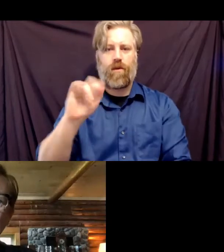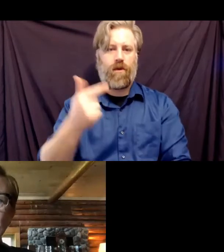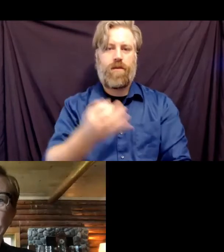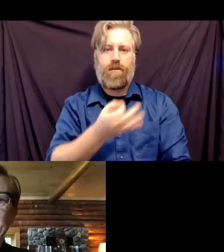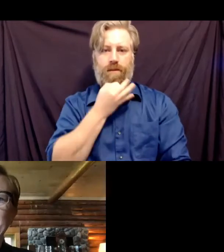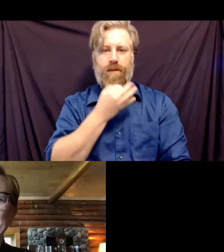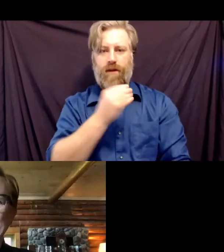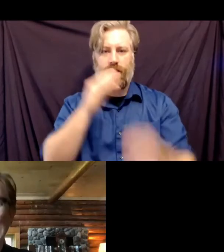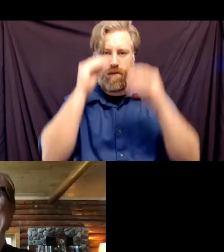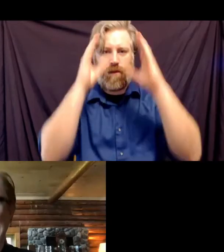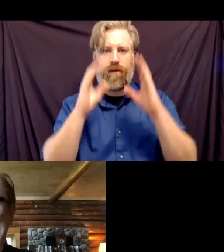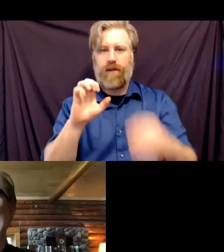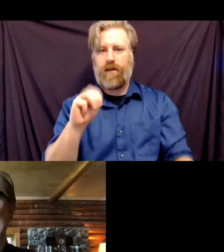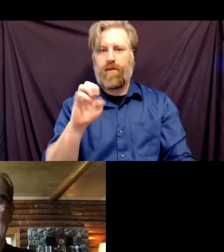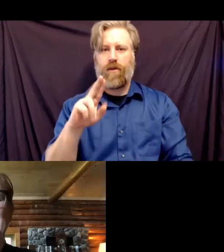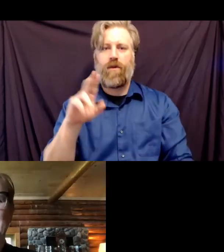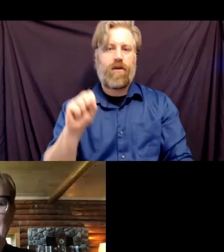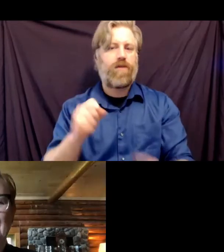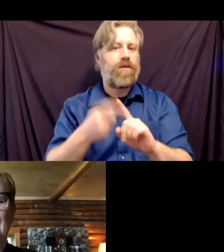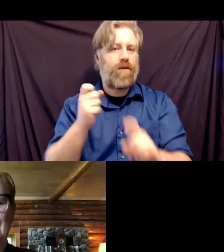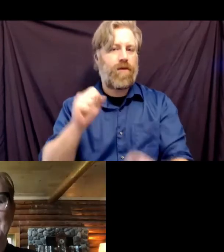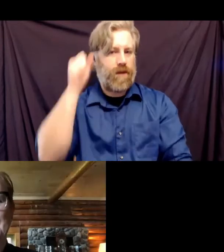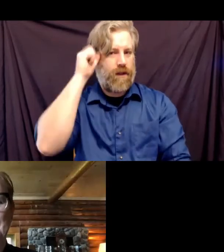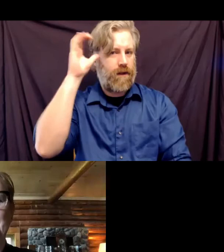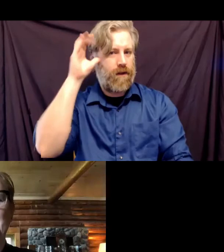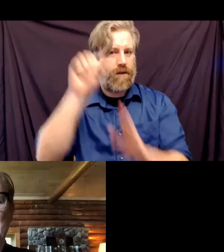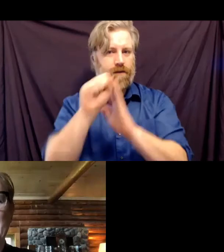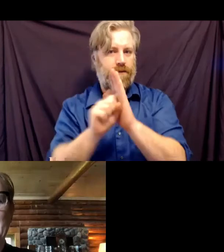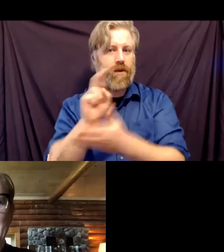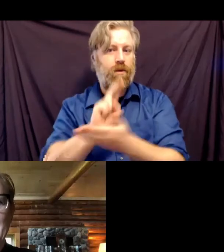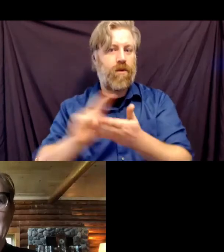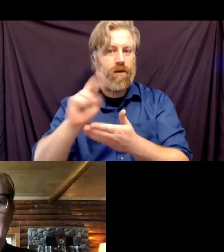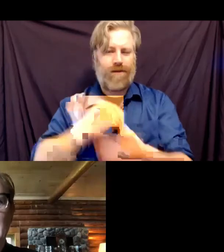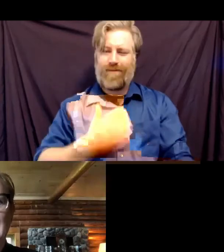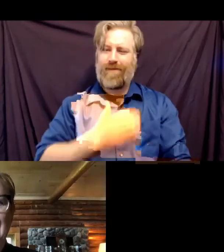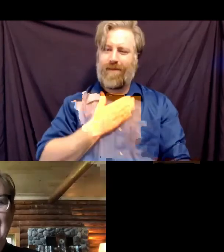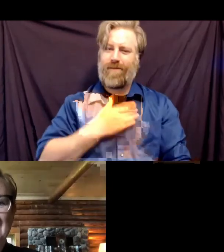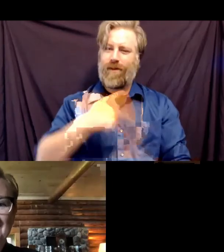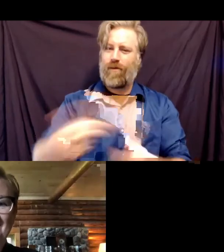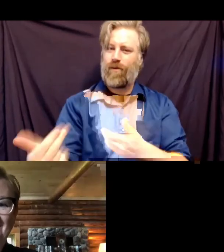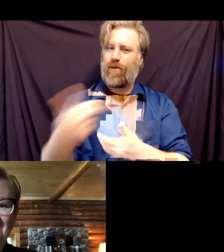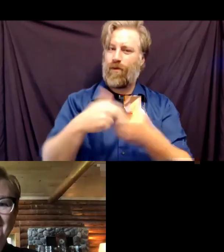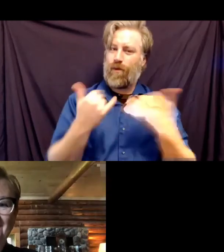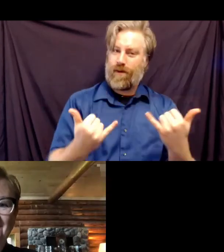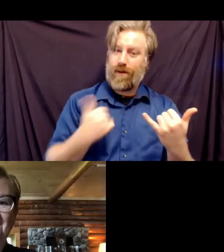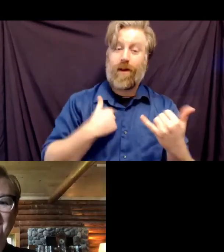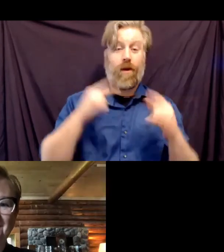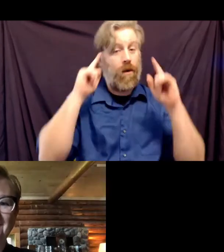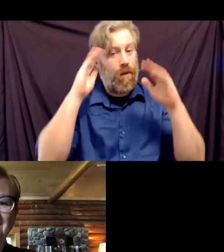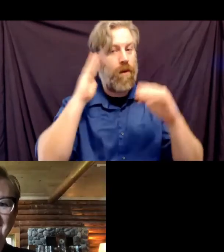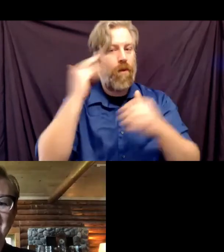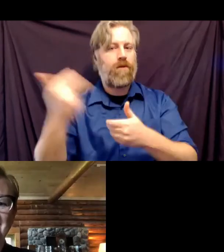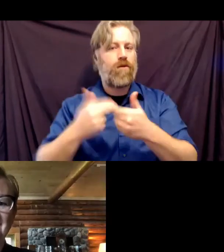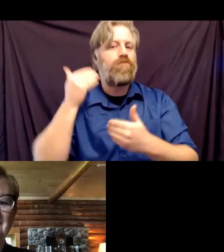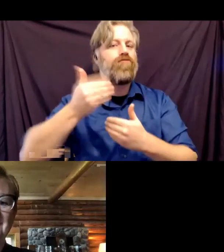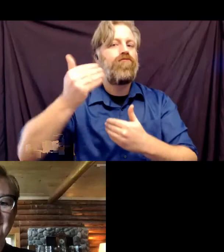from St. Cloud State University. I am pleased that you can be with us today, and I hope that you'll be able to join us for future presentations and programs,